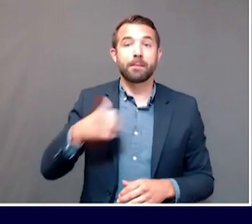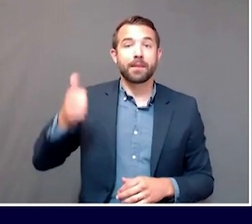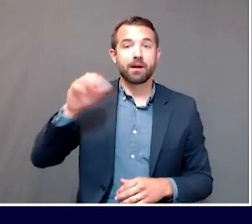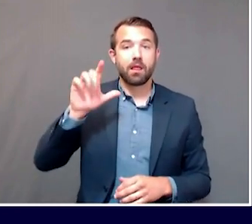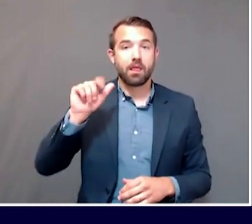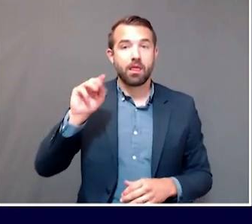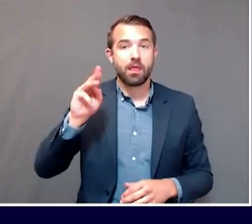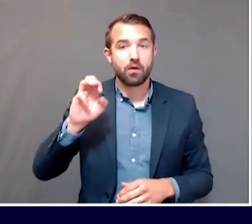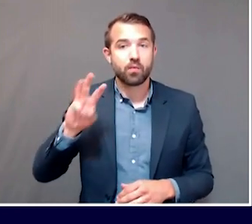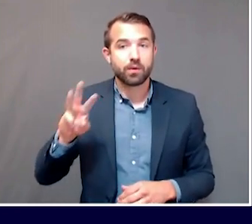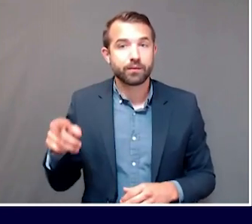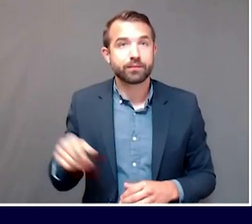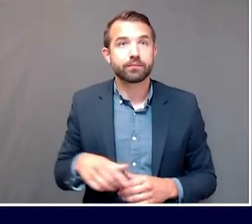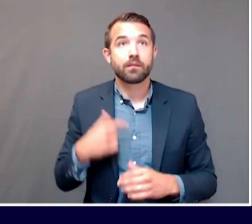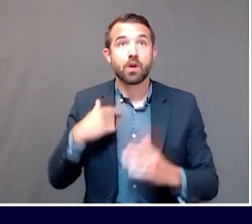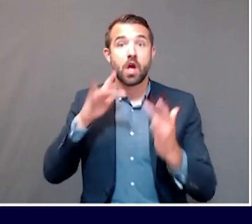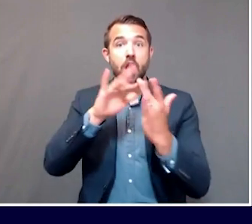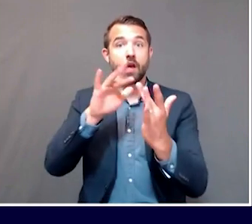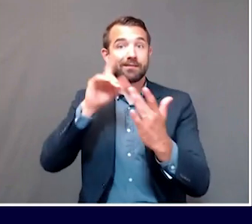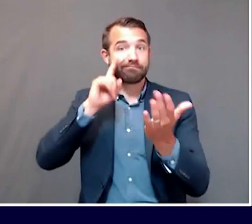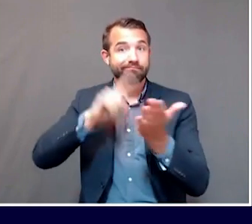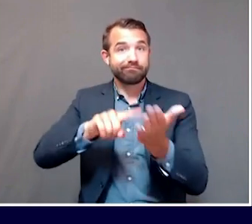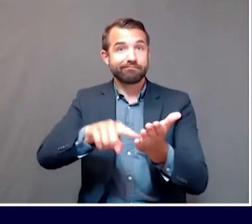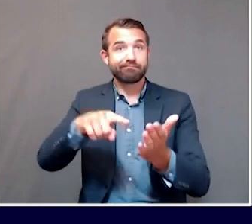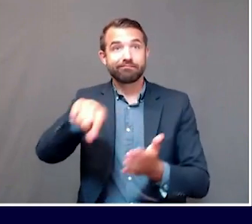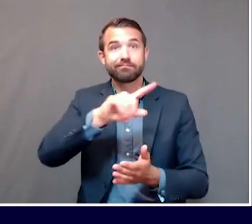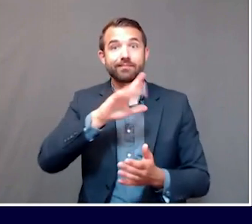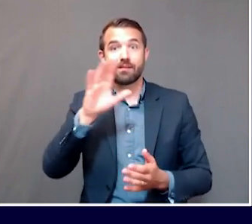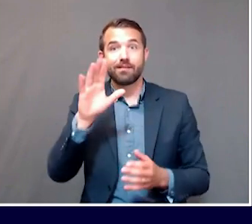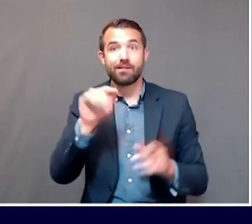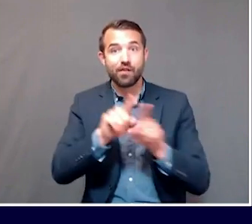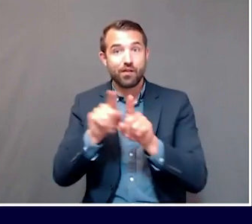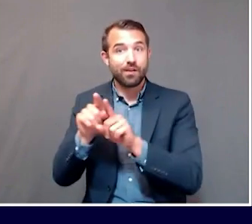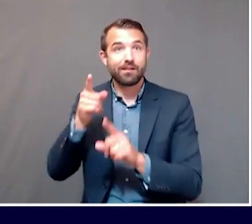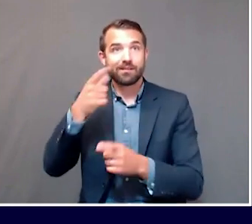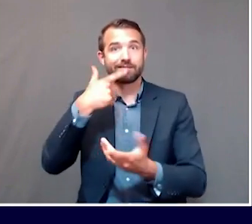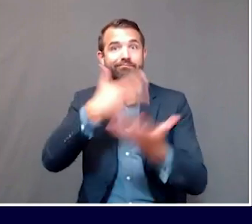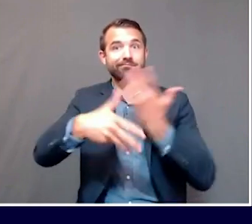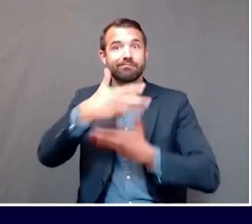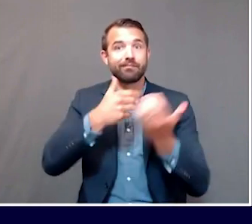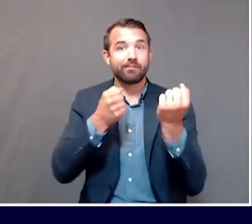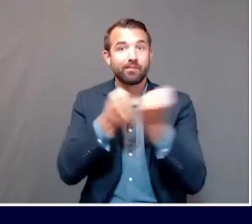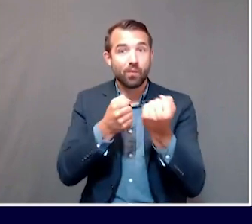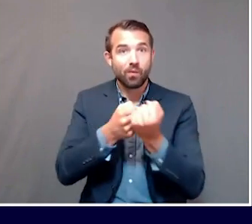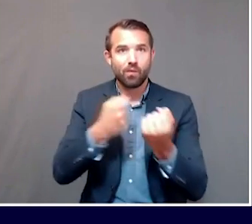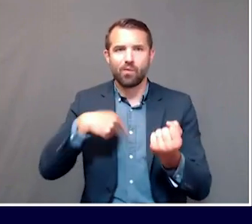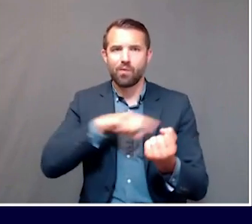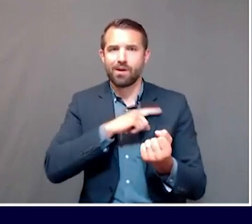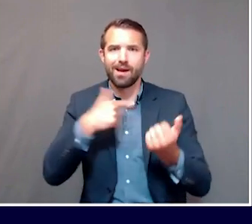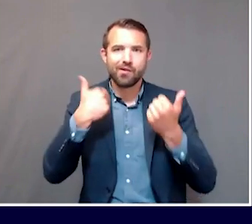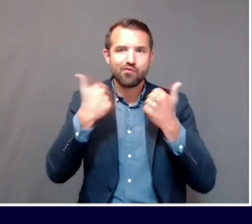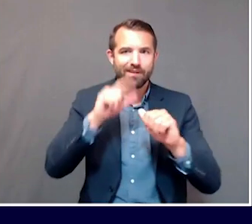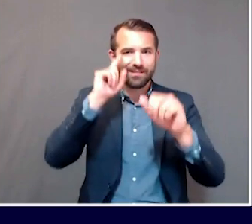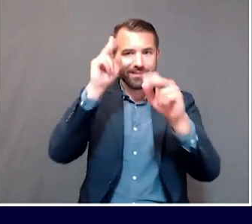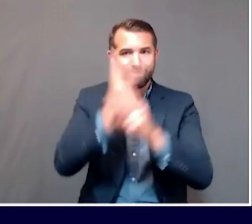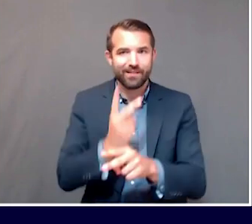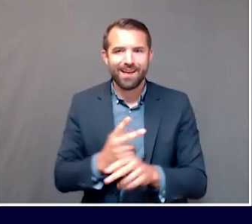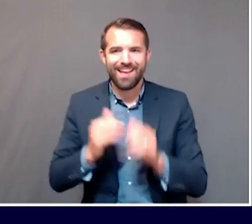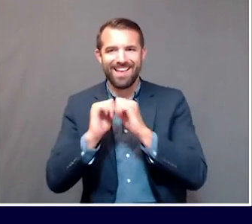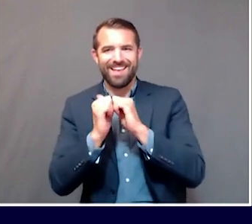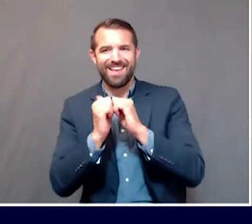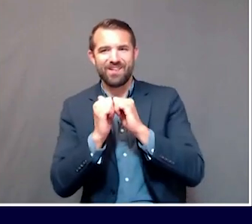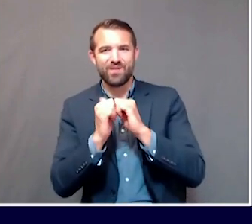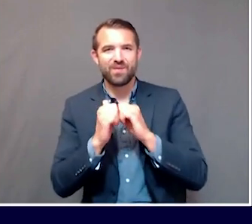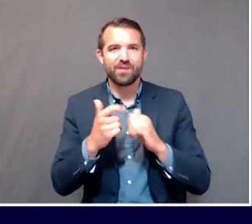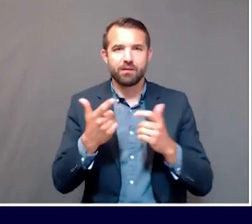social supports, trying to figure out how we can leverage the existing organizations that provide these services